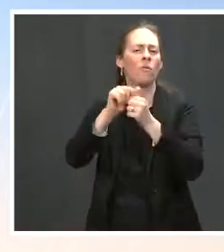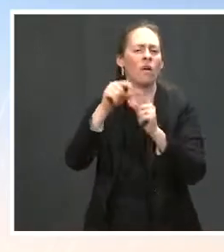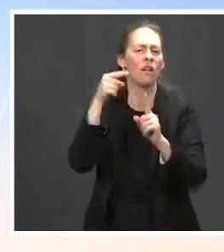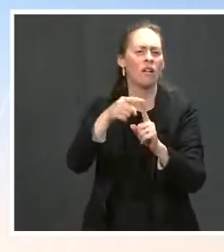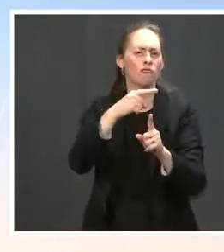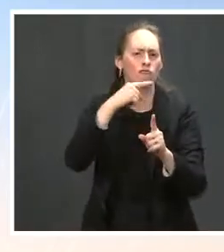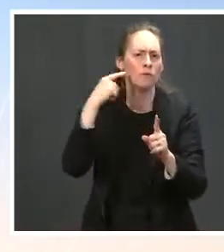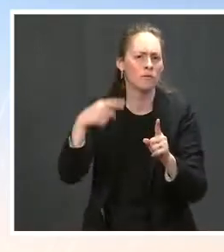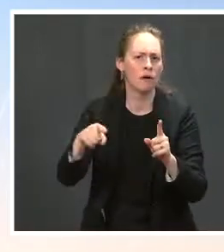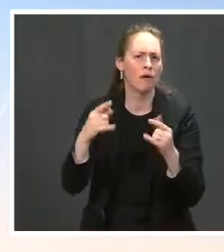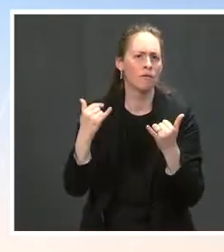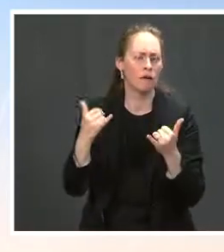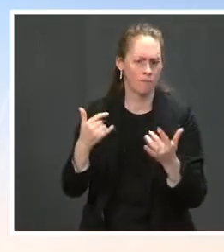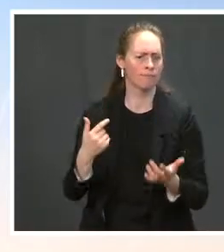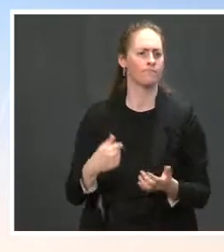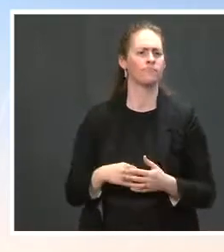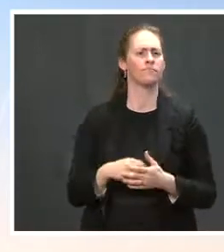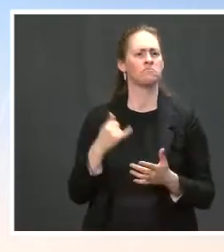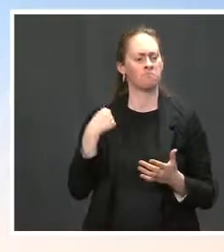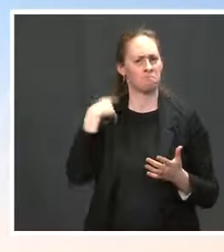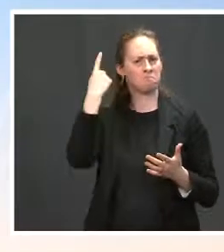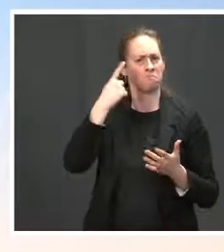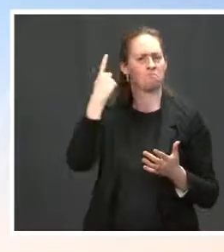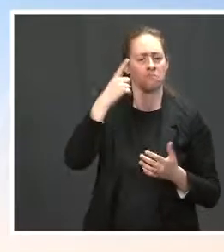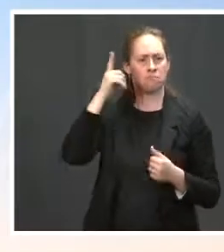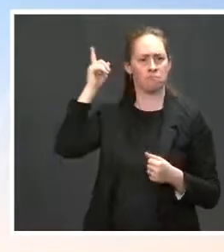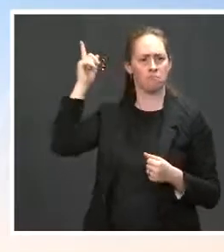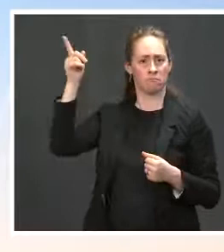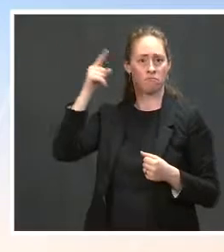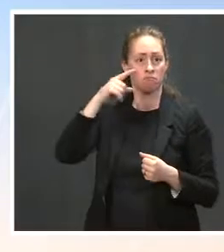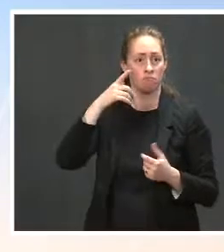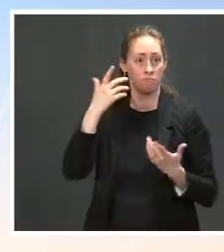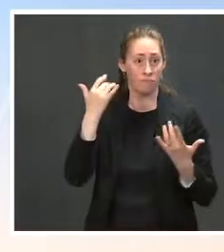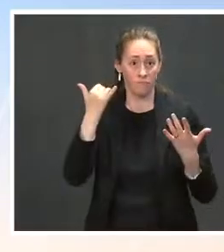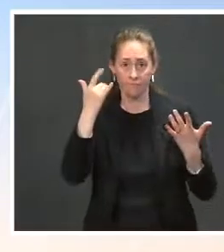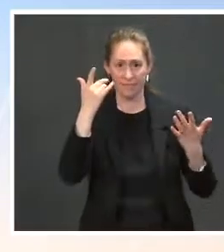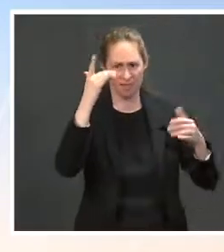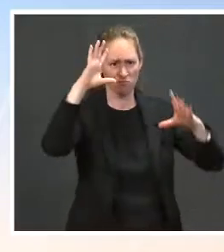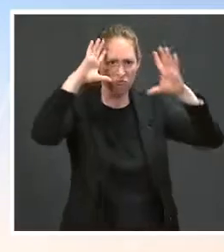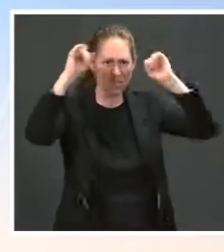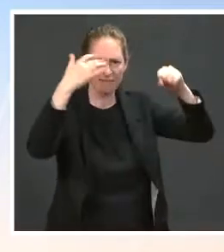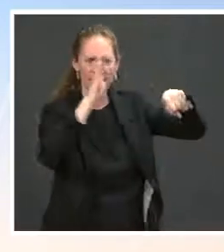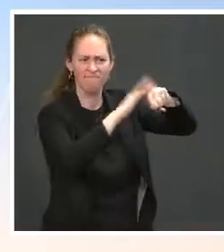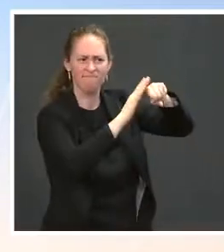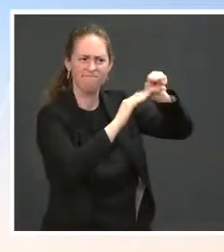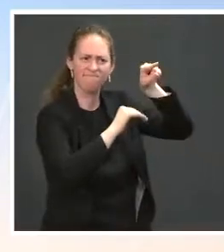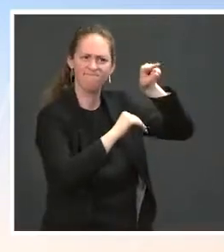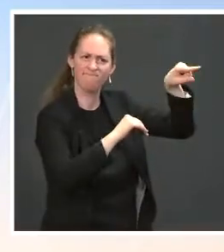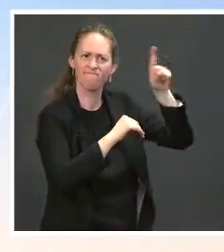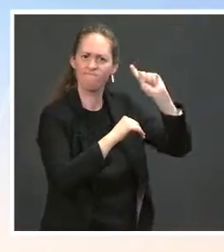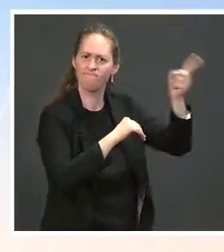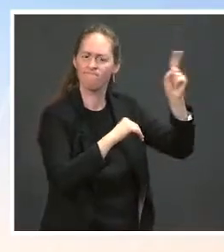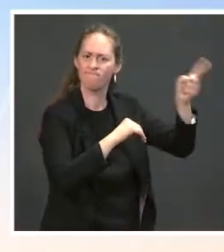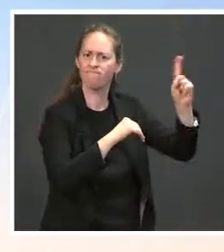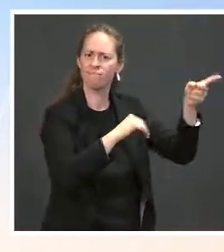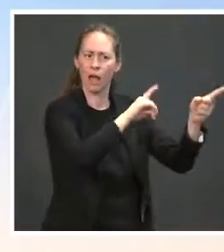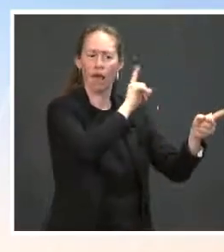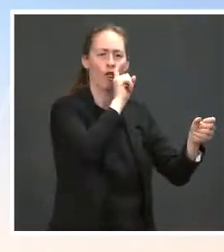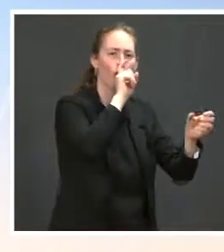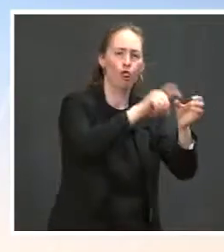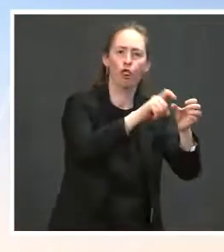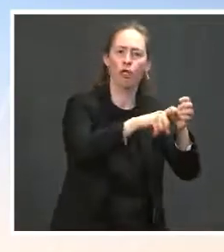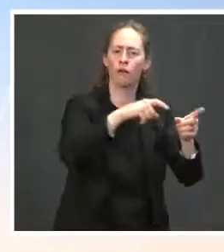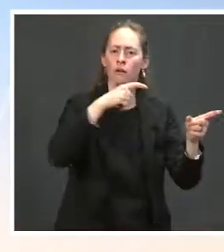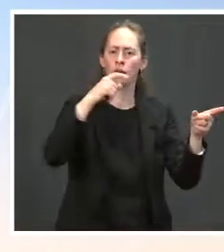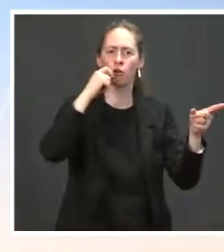Putin warned against foreign intervention in Ukraine, where there is a troop buildup reported in parts of Crimea, and